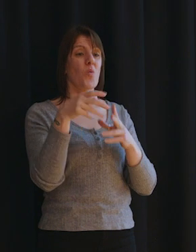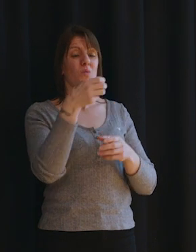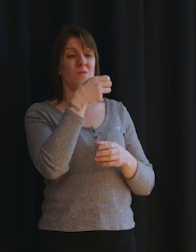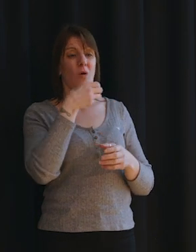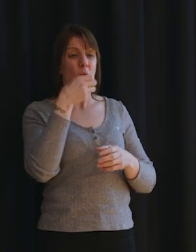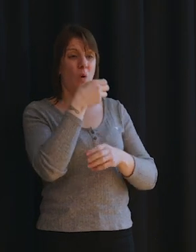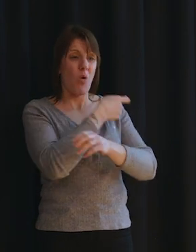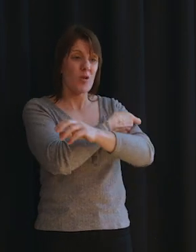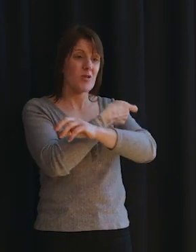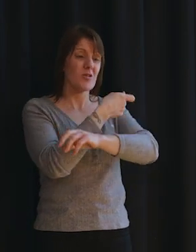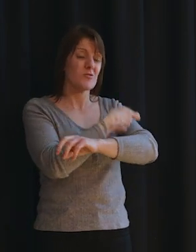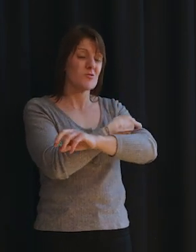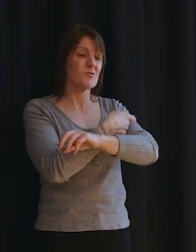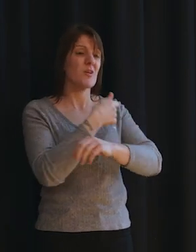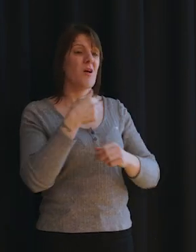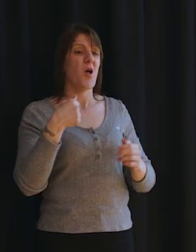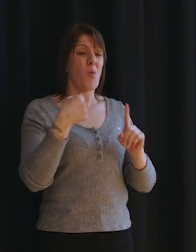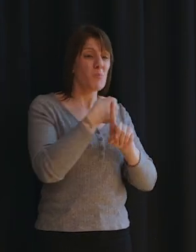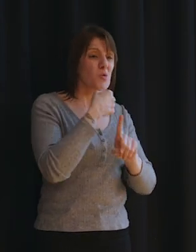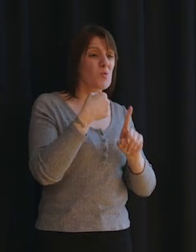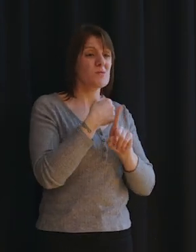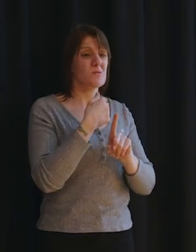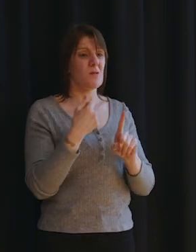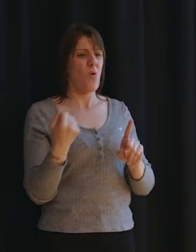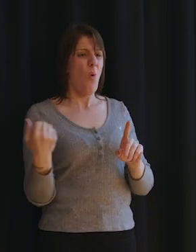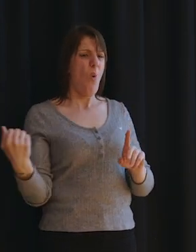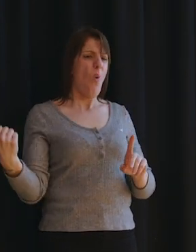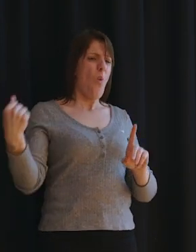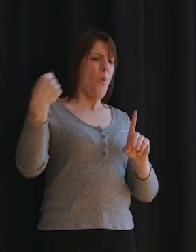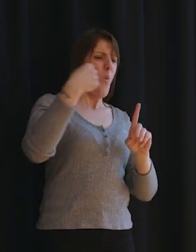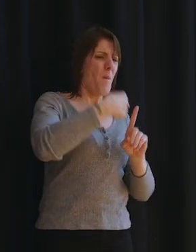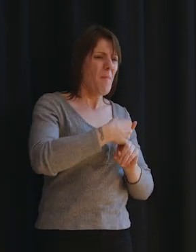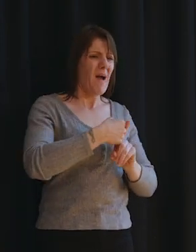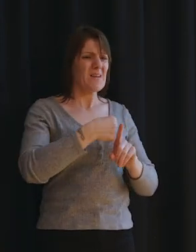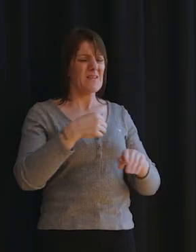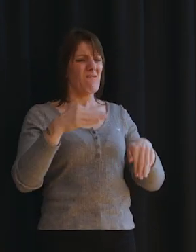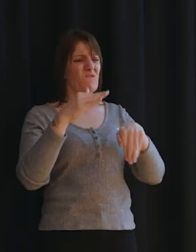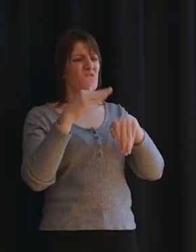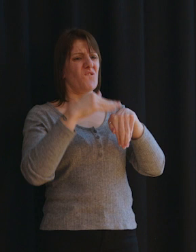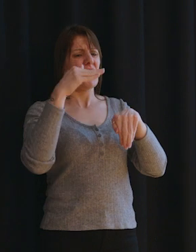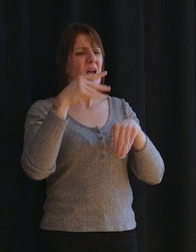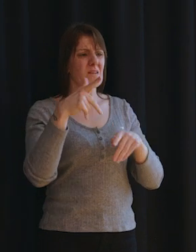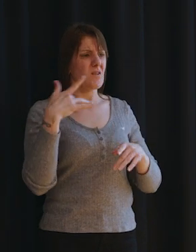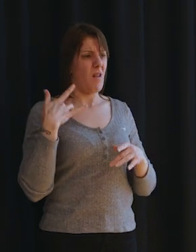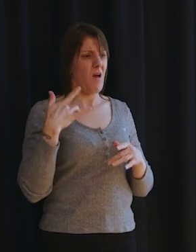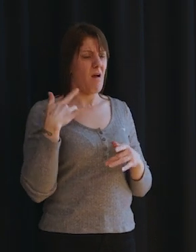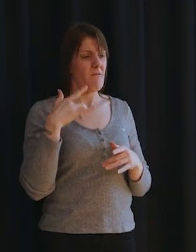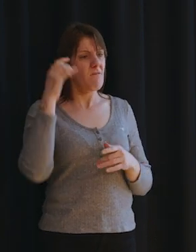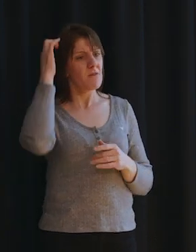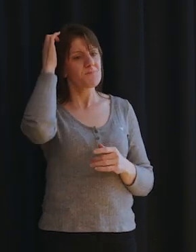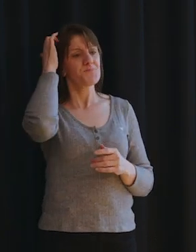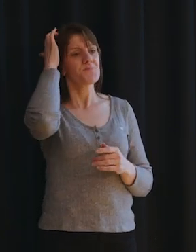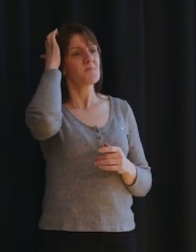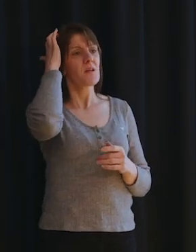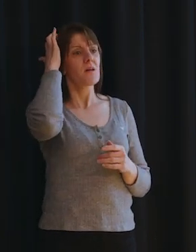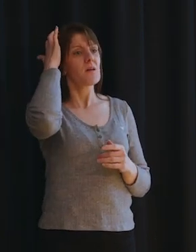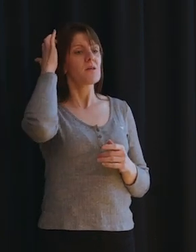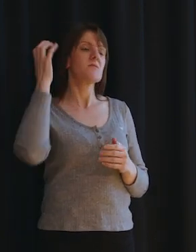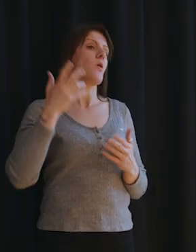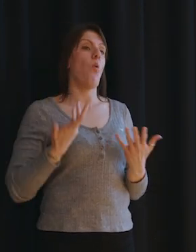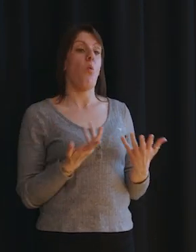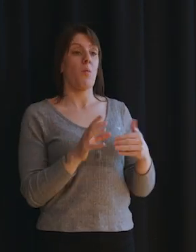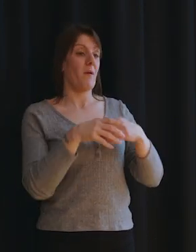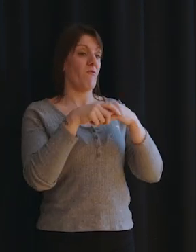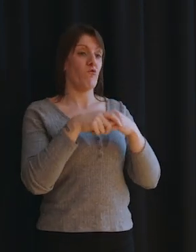not often that someone will go through their lives where they haven't had their life impacted in some way or another by substance misuse, whether that's a friend, a